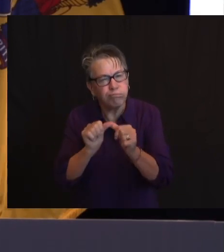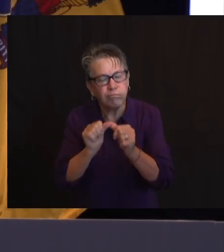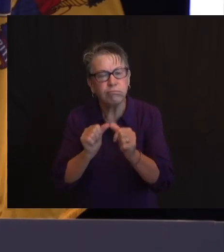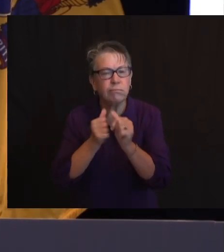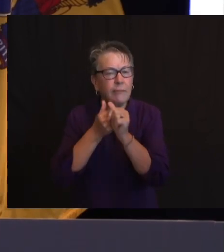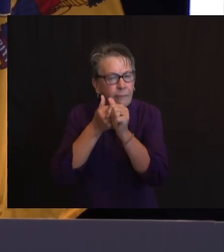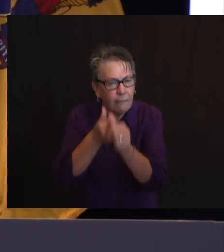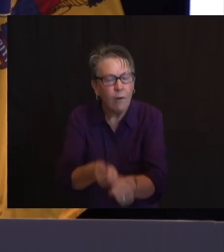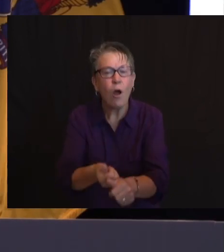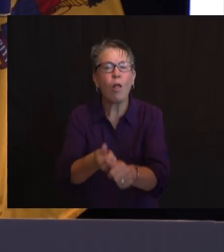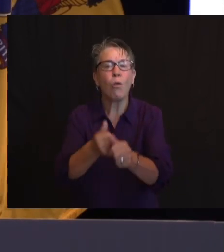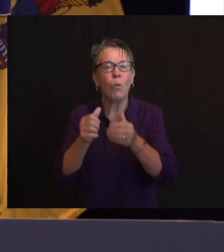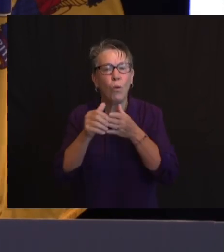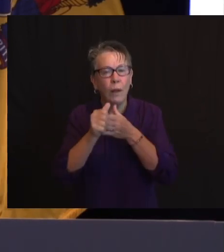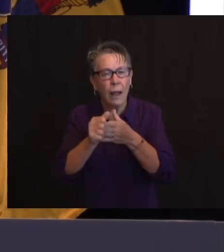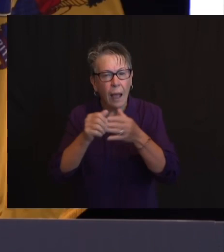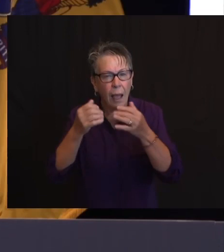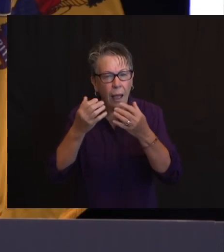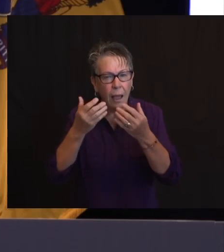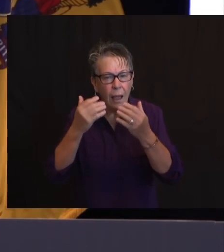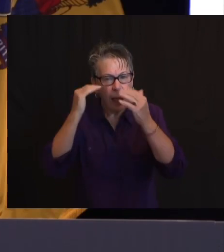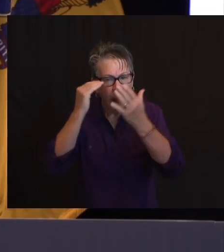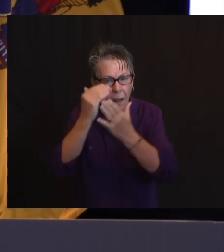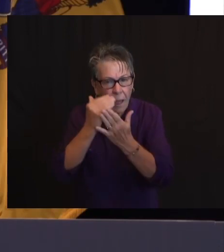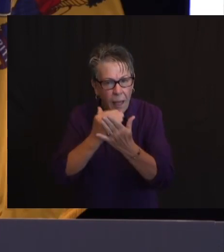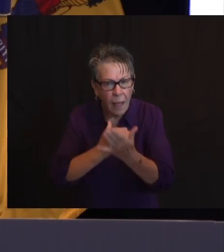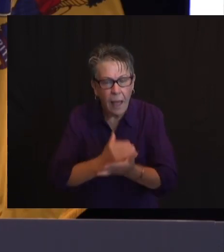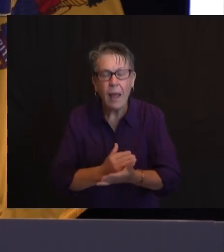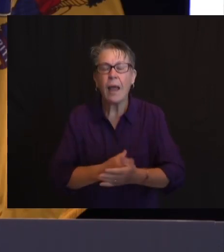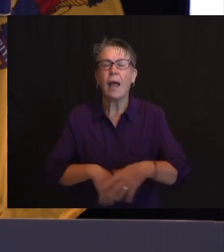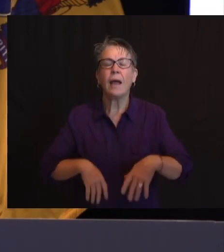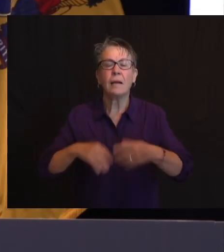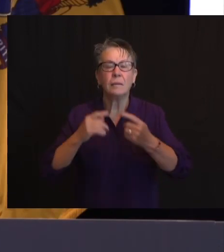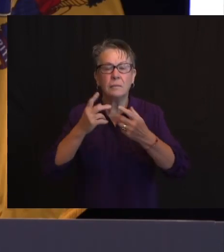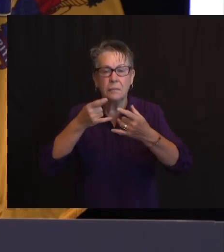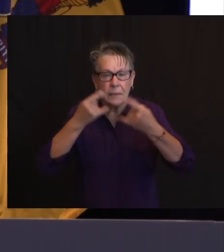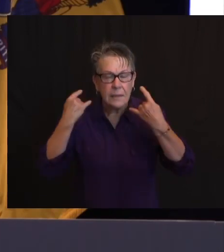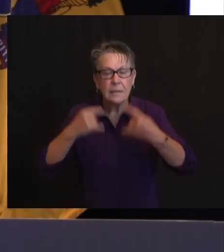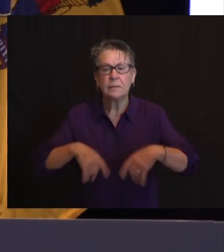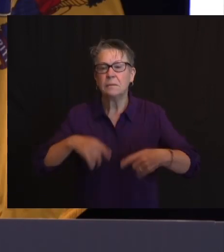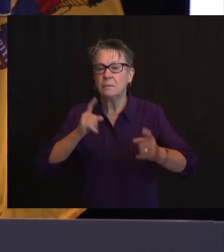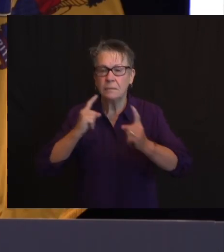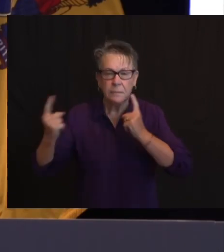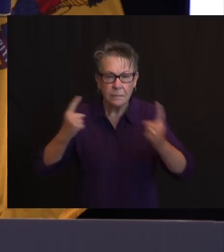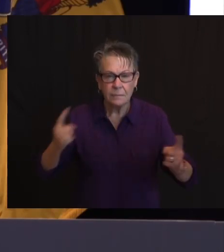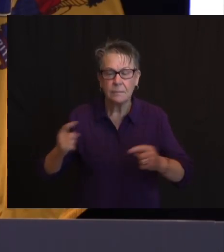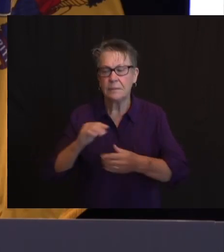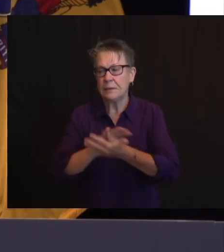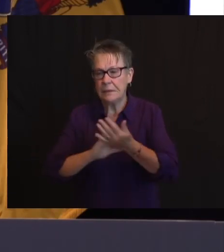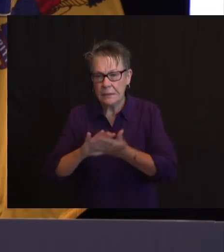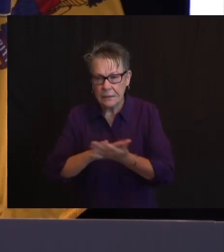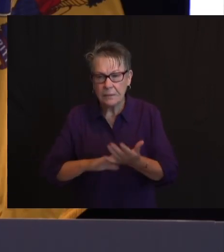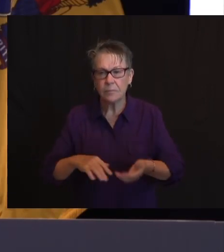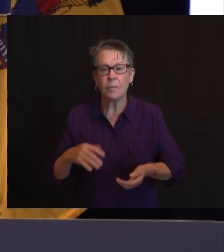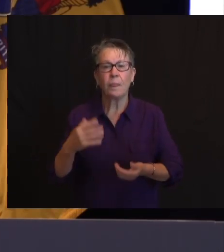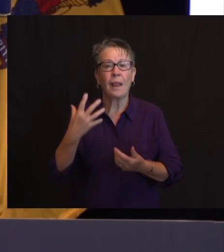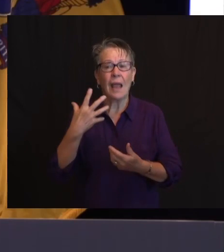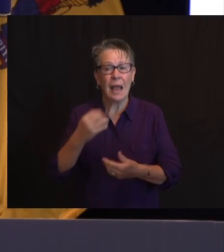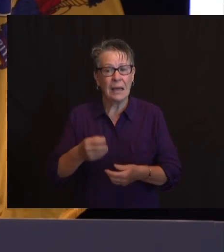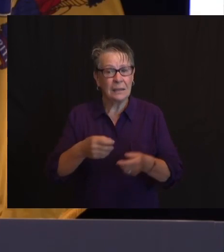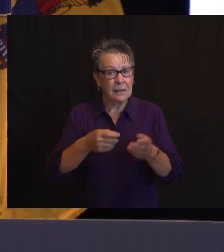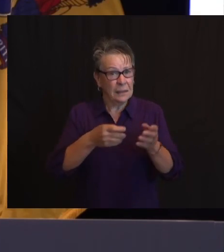establishments. I did a quick spot check into a gym, a health club on Saturday, and it was